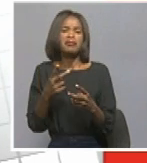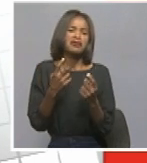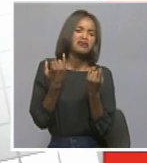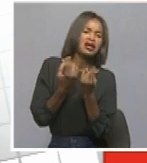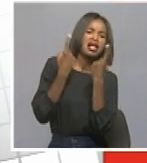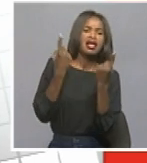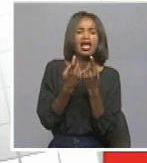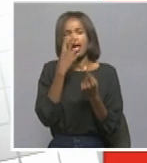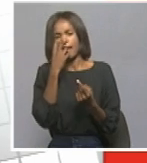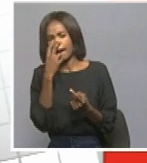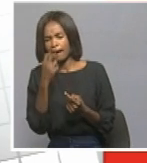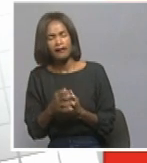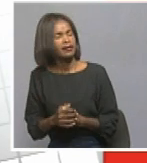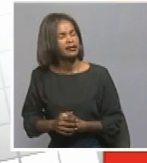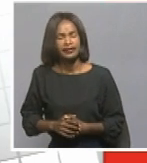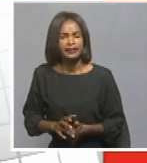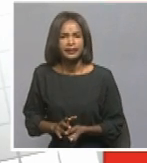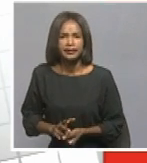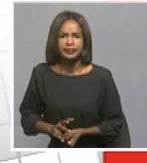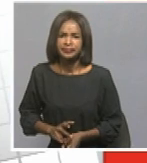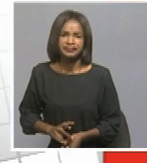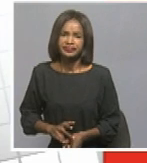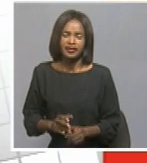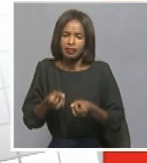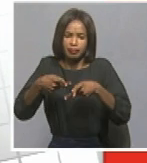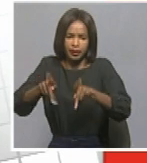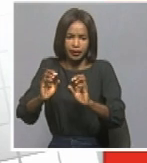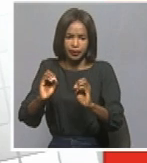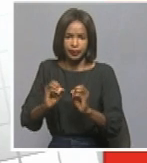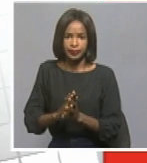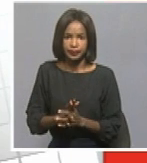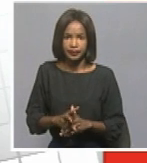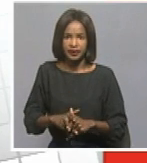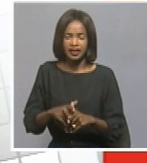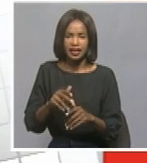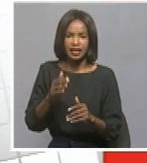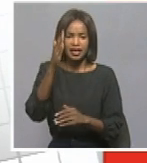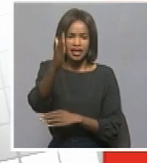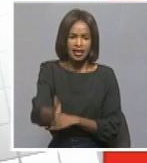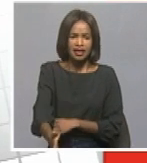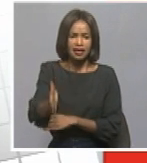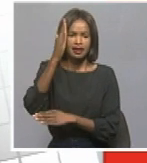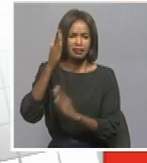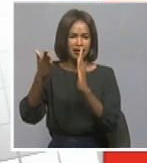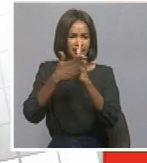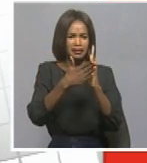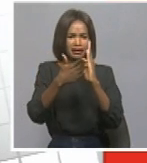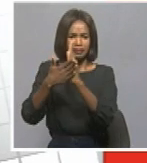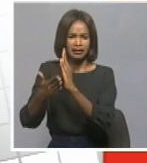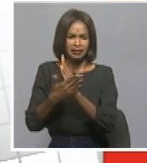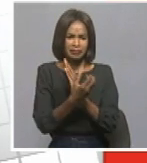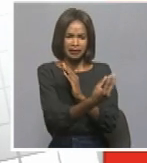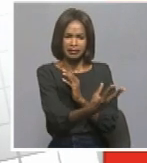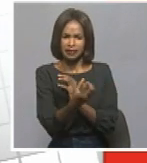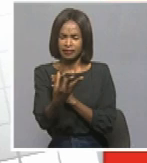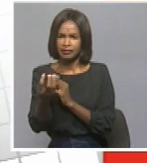allowed. Fully understood. How many of Namibia's borders are presently closed, just for clarity?